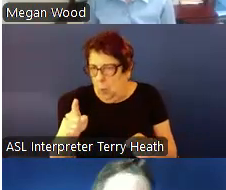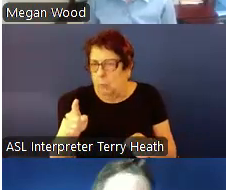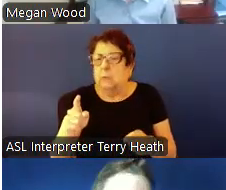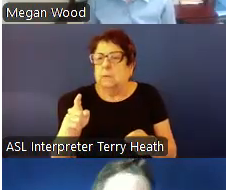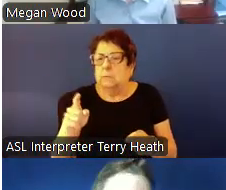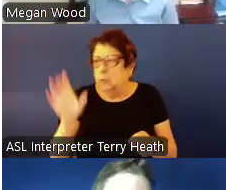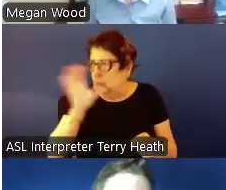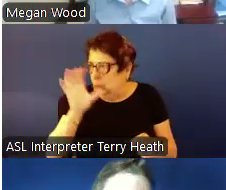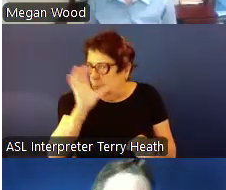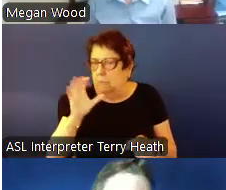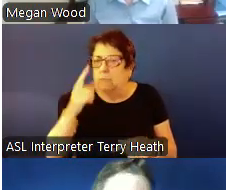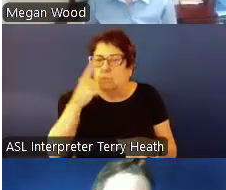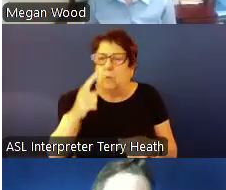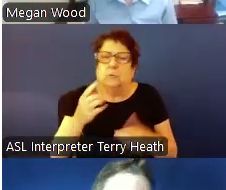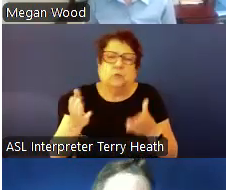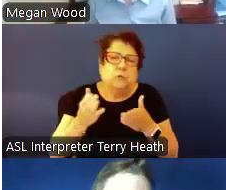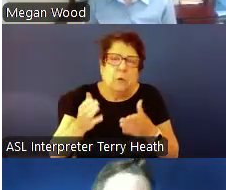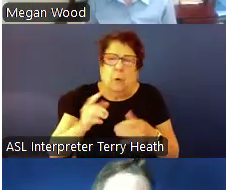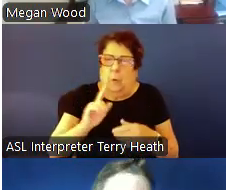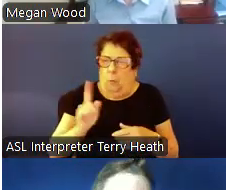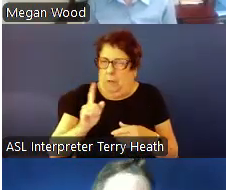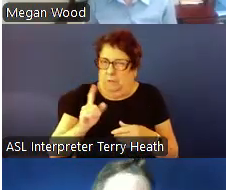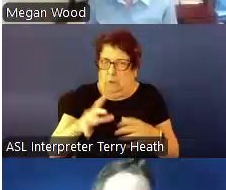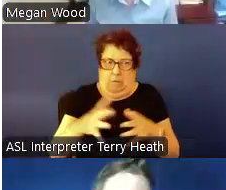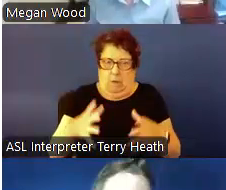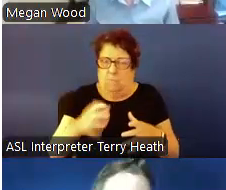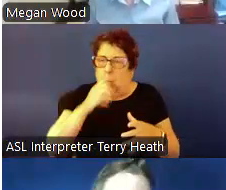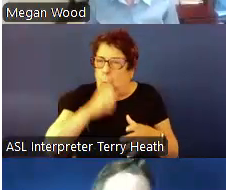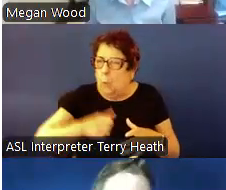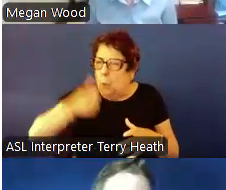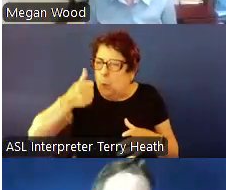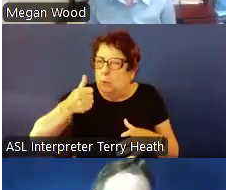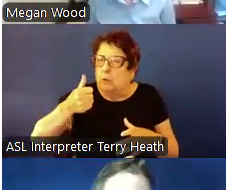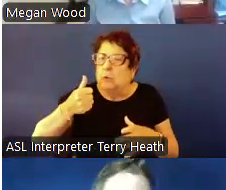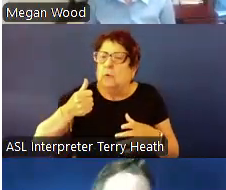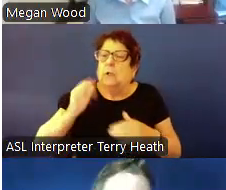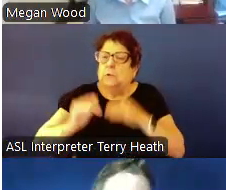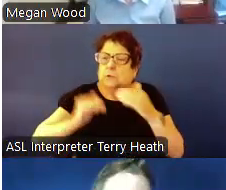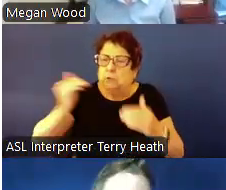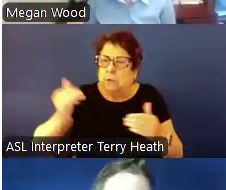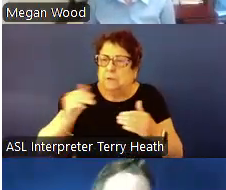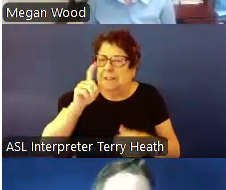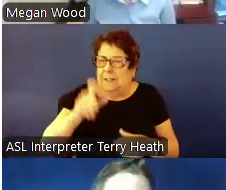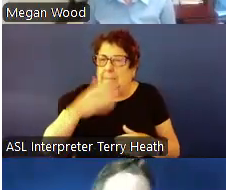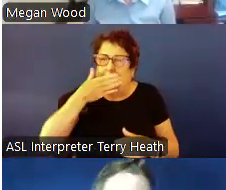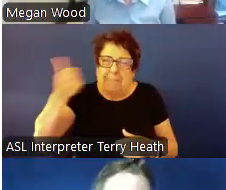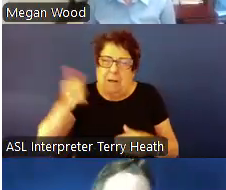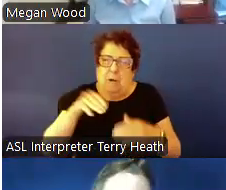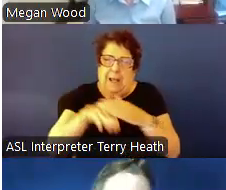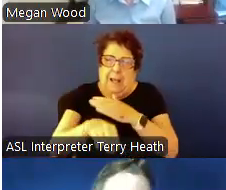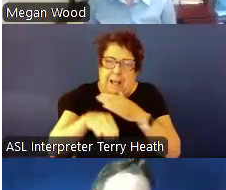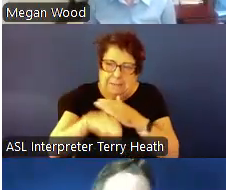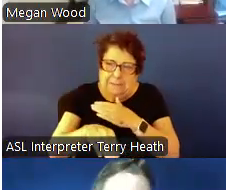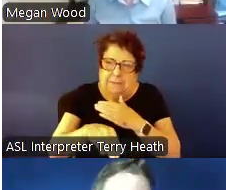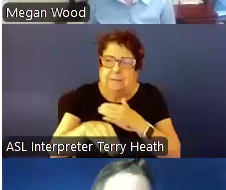of older adults who need better access to legal services. So I do a walk-in desk